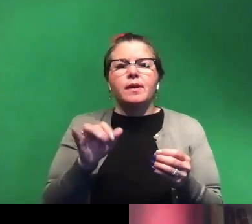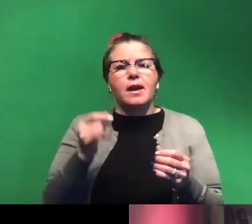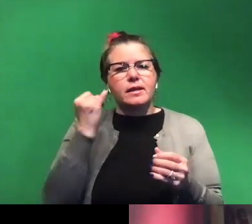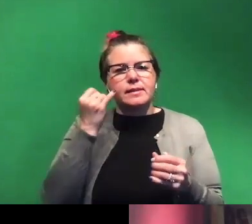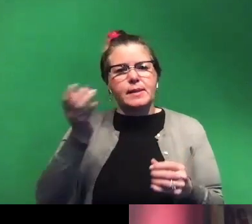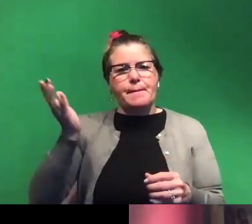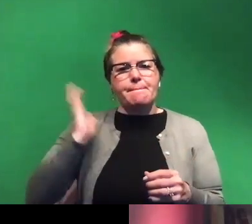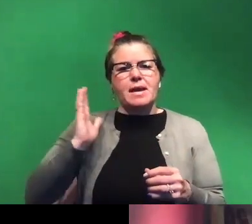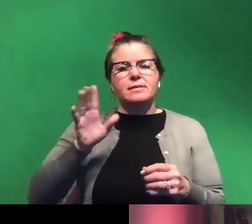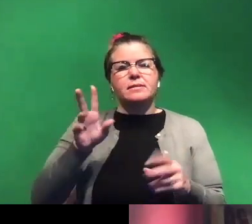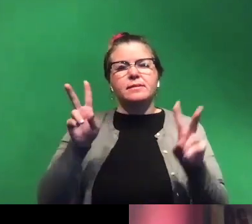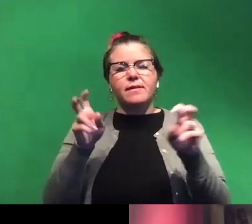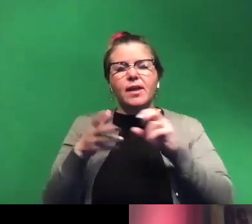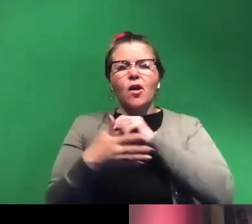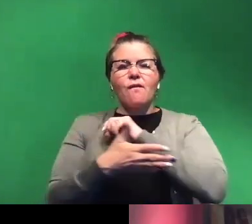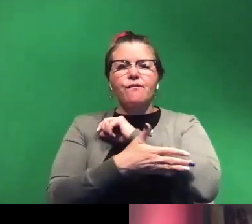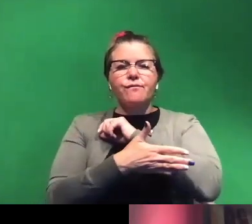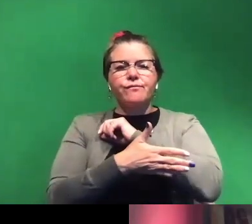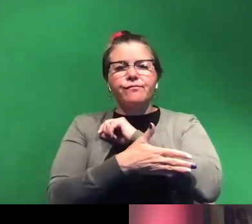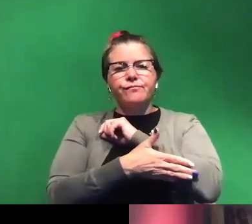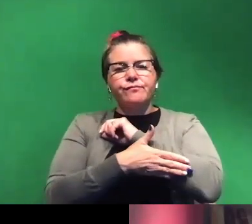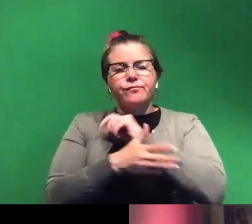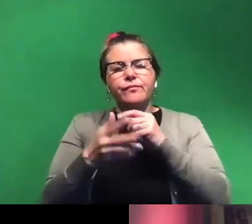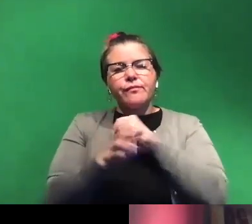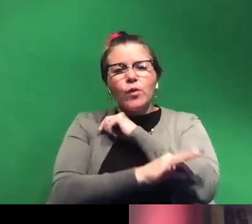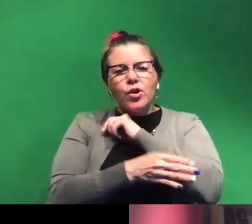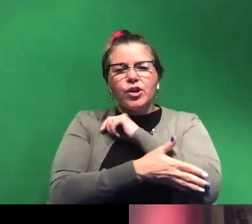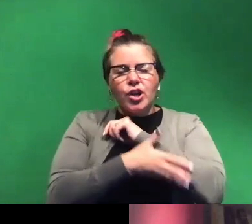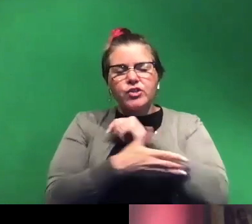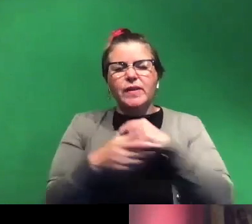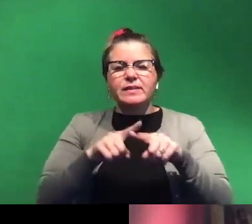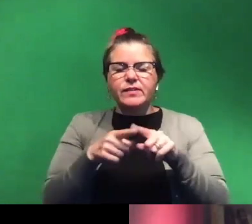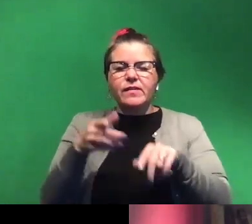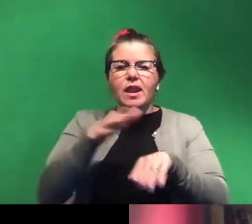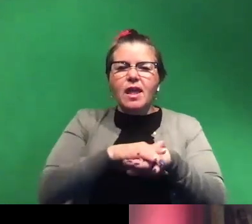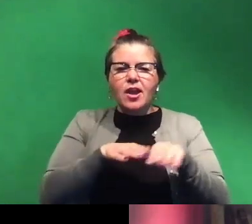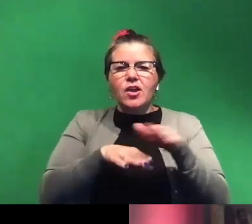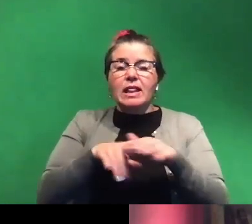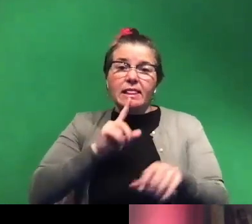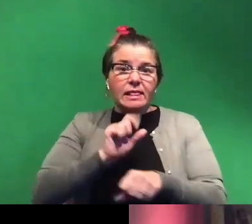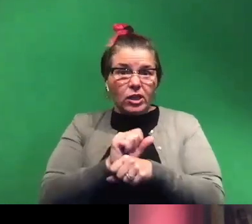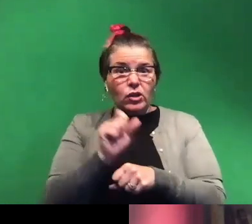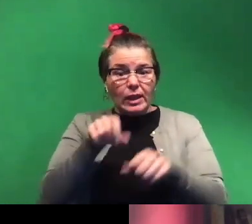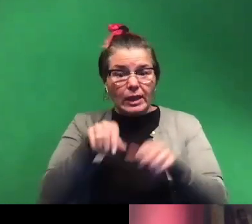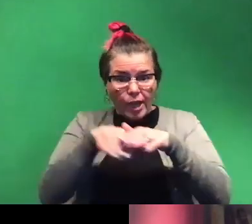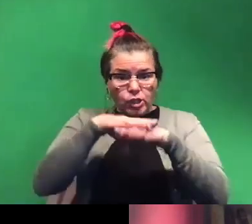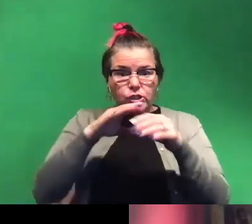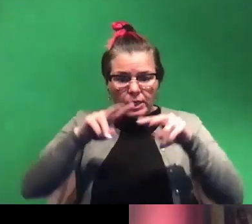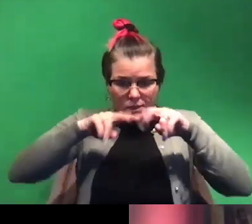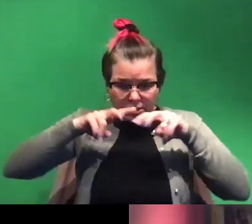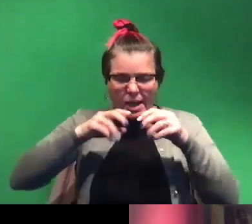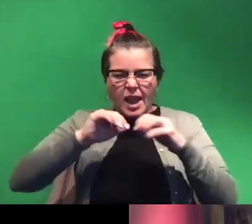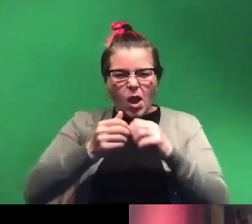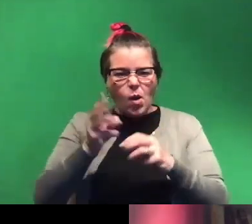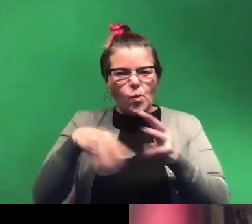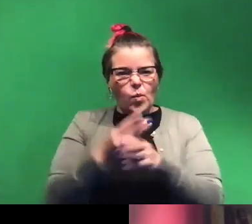foreign country kind of thing, like the past has these layers that you can, literal layers that you can go through and see how the world was different. So